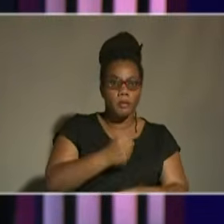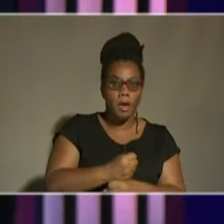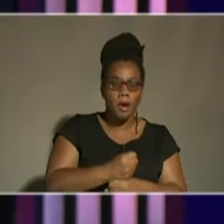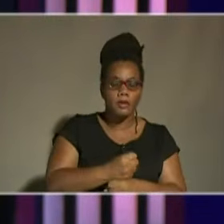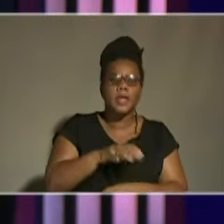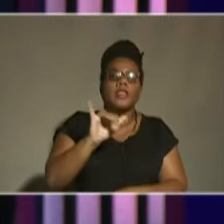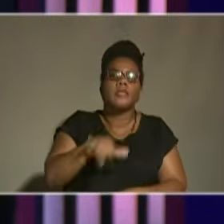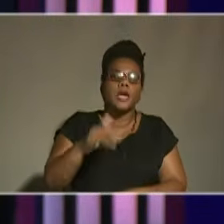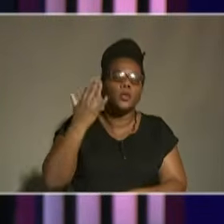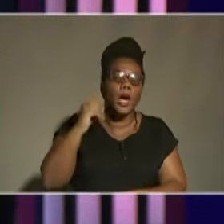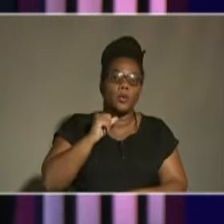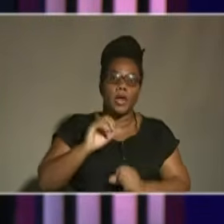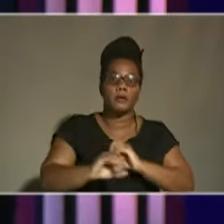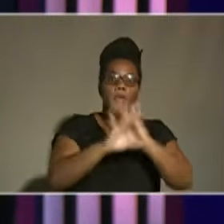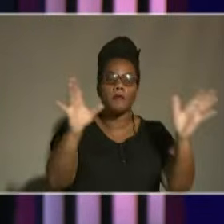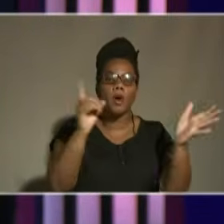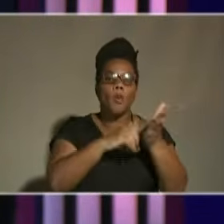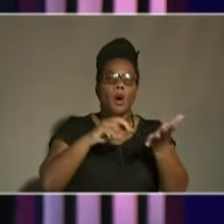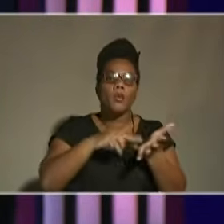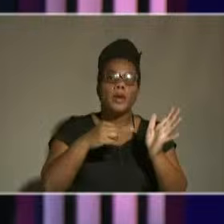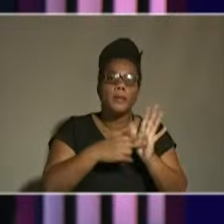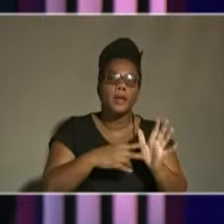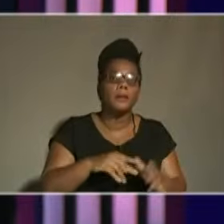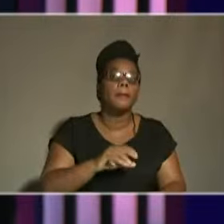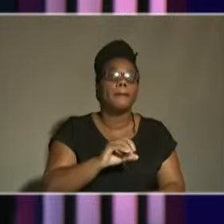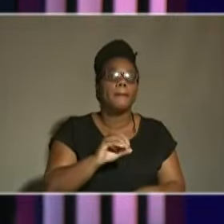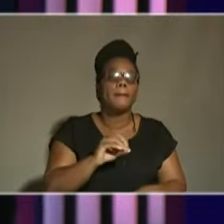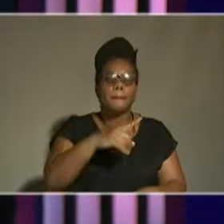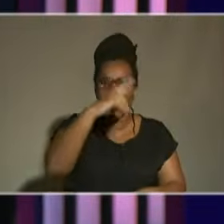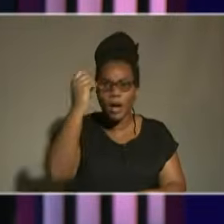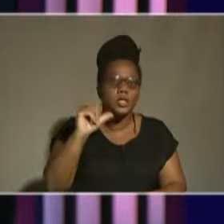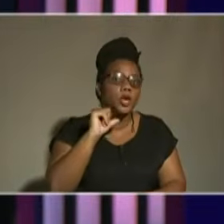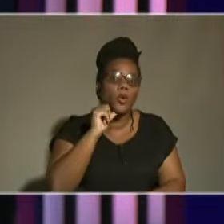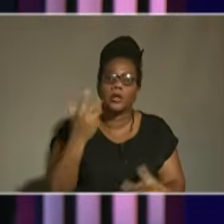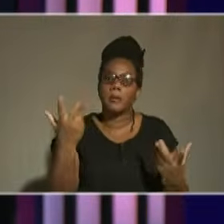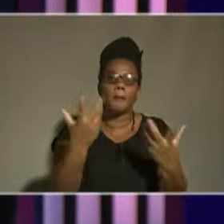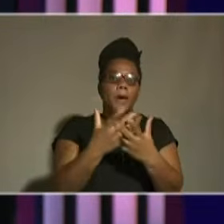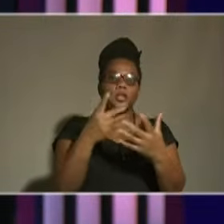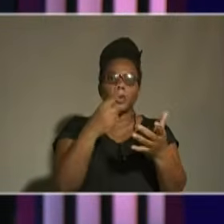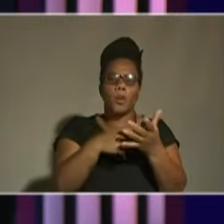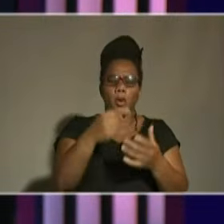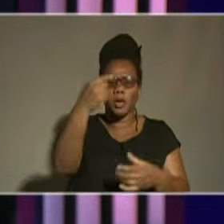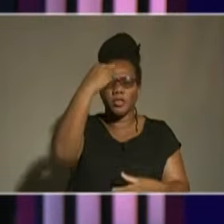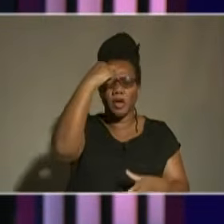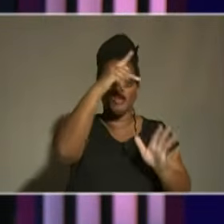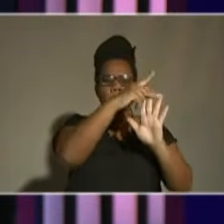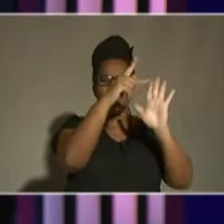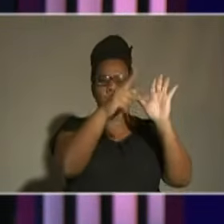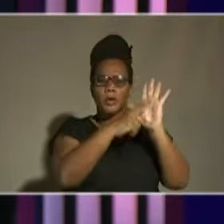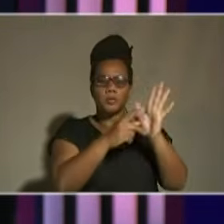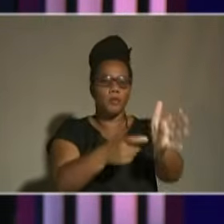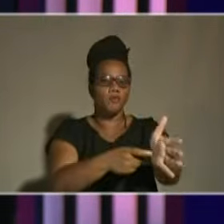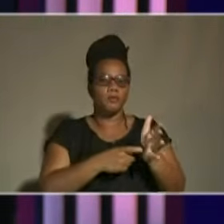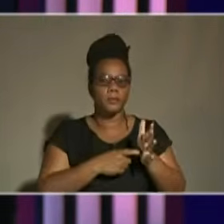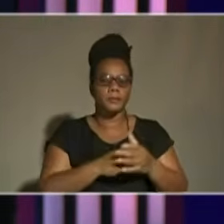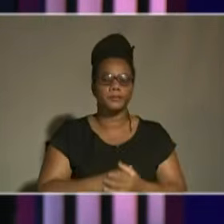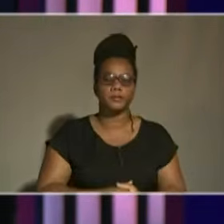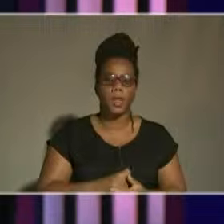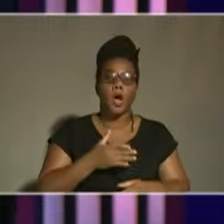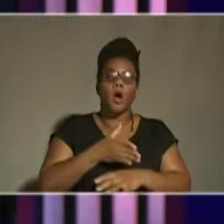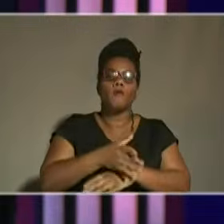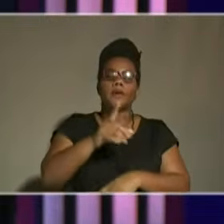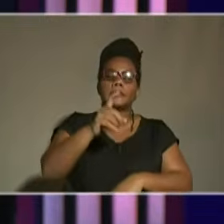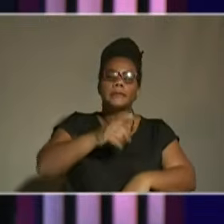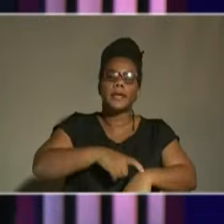had to clarify our position, because it was not in accordance with what we thought that principle demanded. Now, over time,